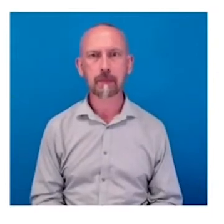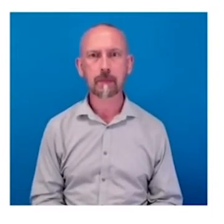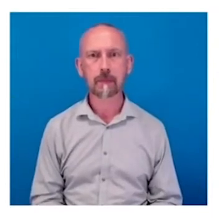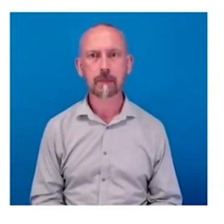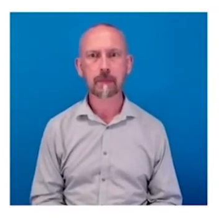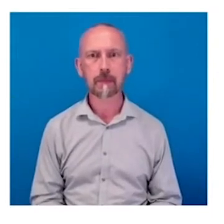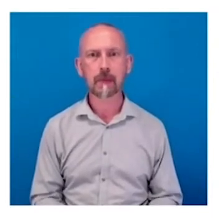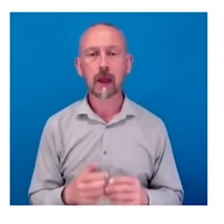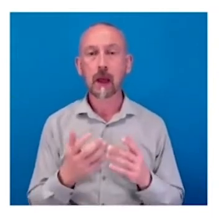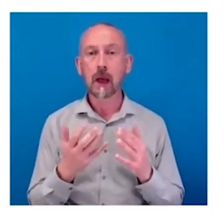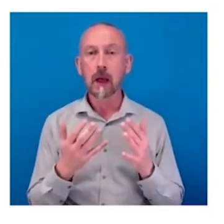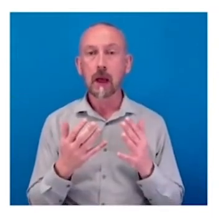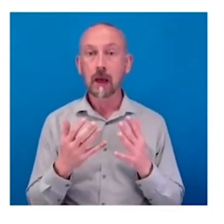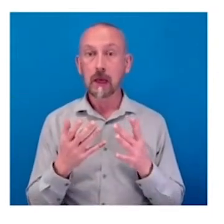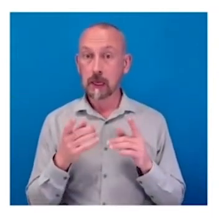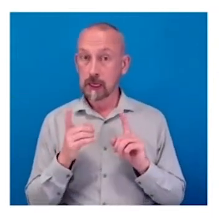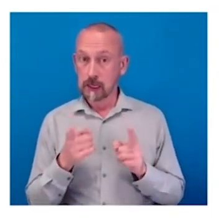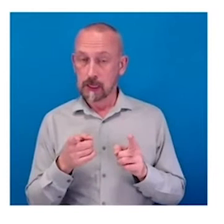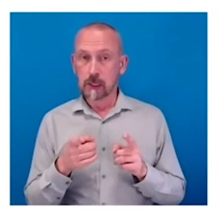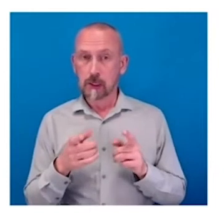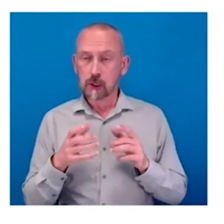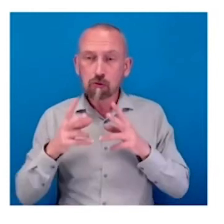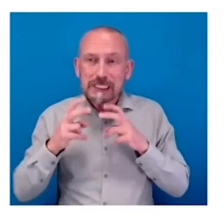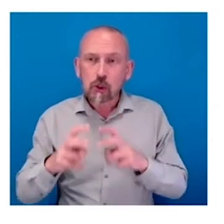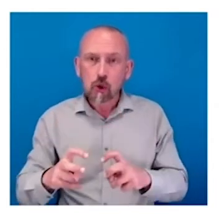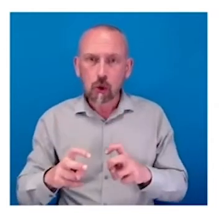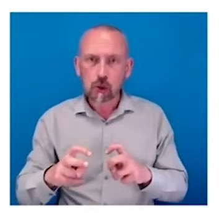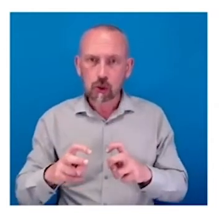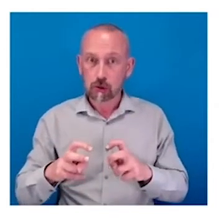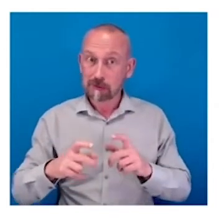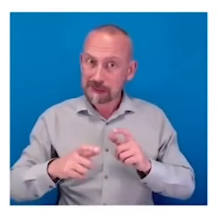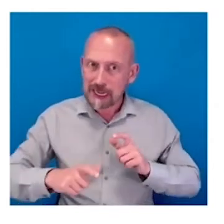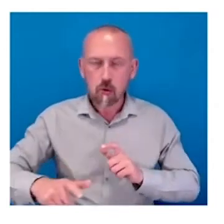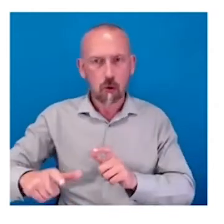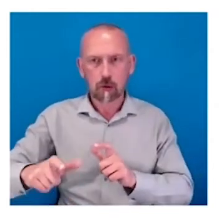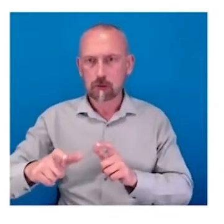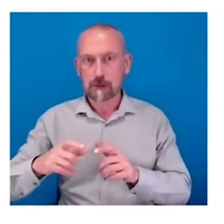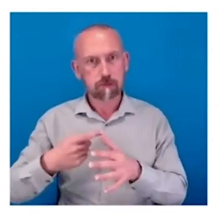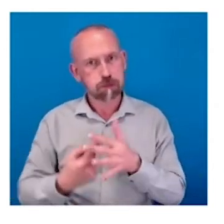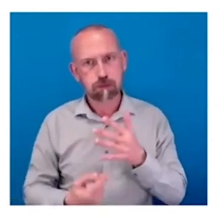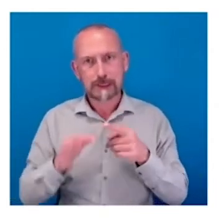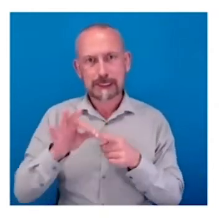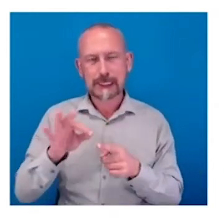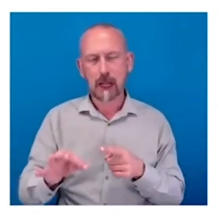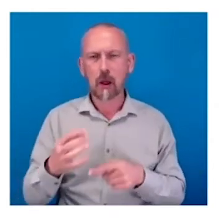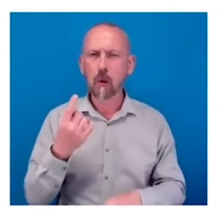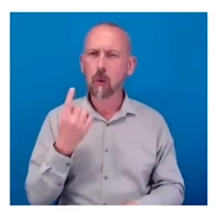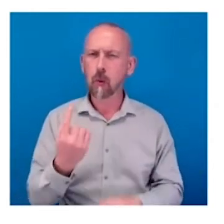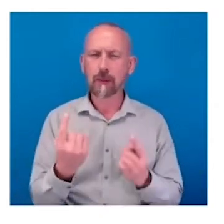And just carrying on with sort of detailed research activities, one of the key insights that we had